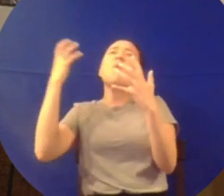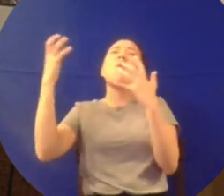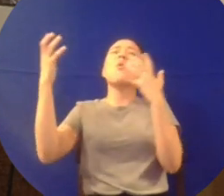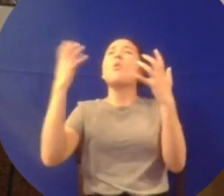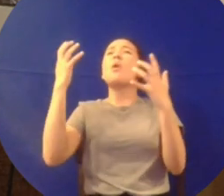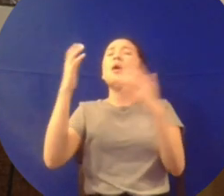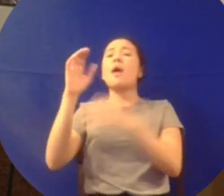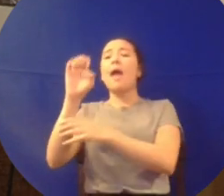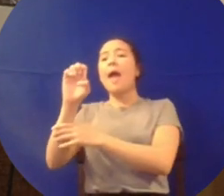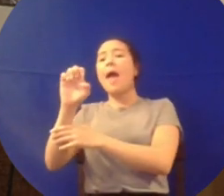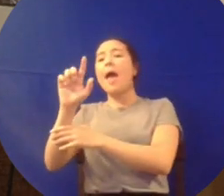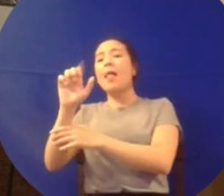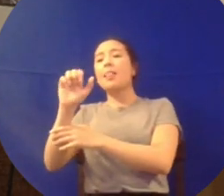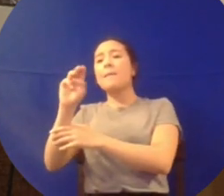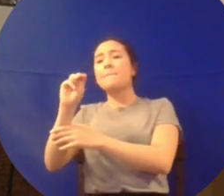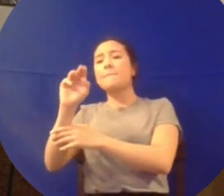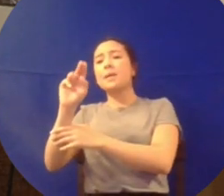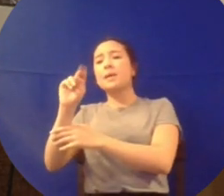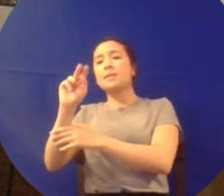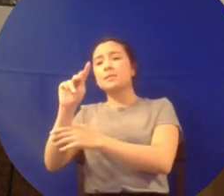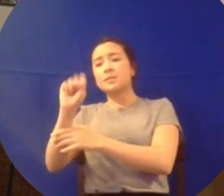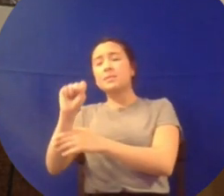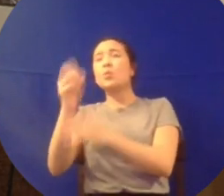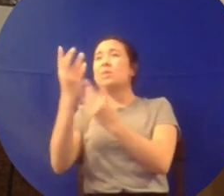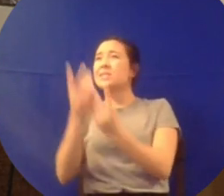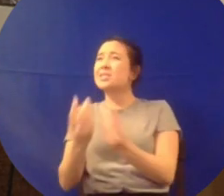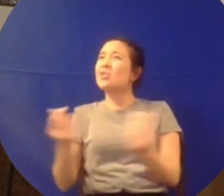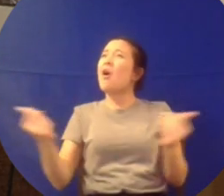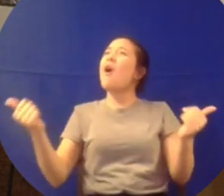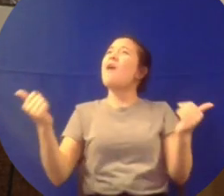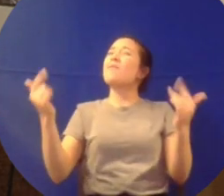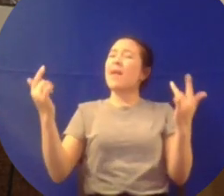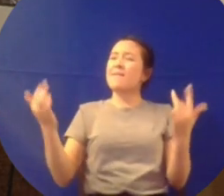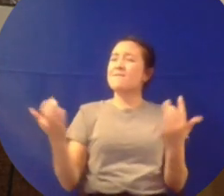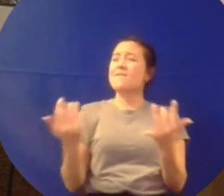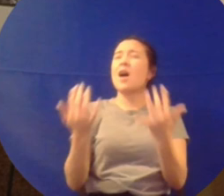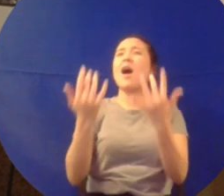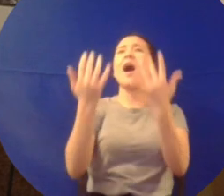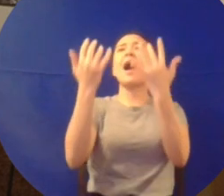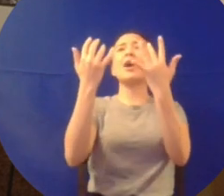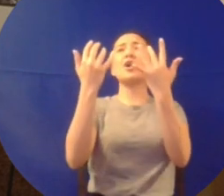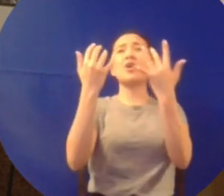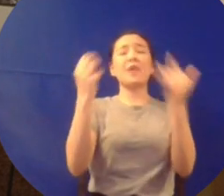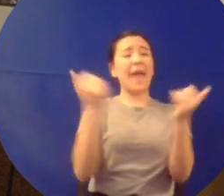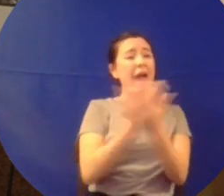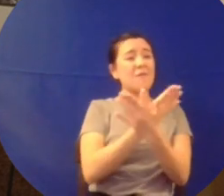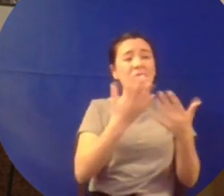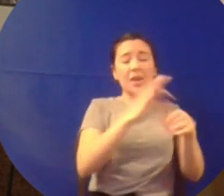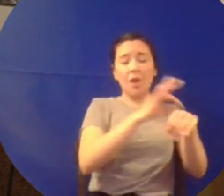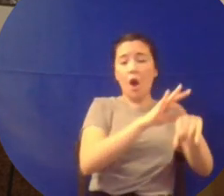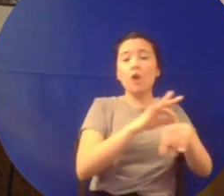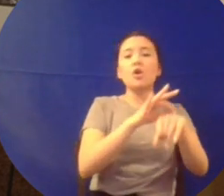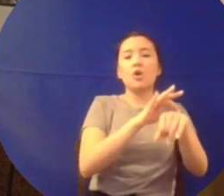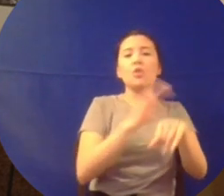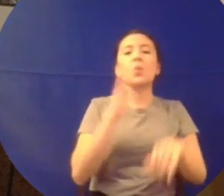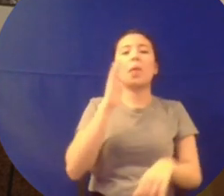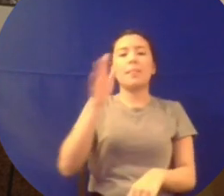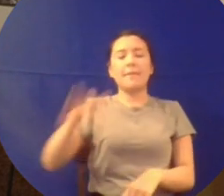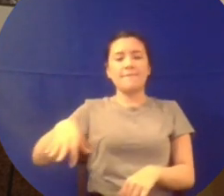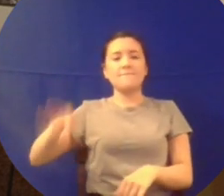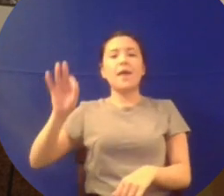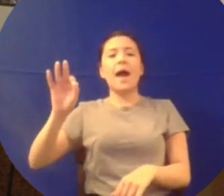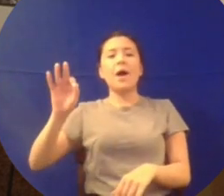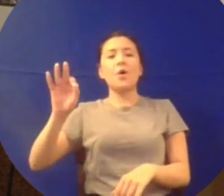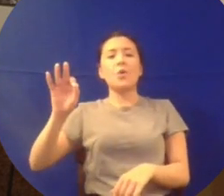dissolved by fire, and the earth and everything done on it will be found.